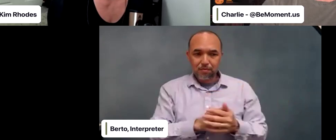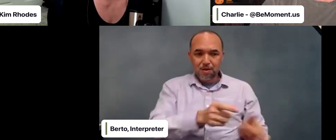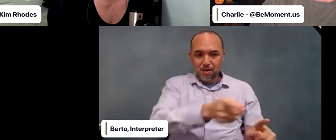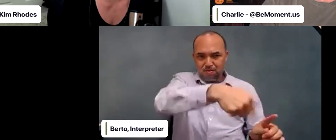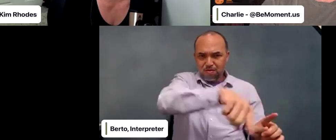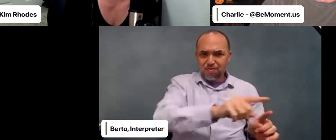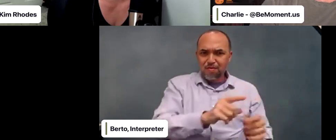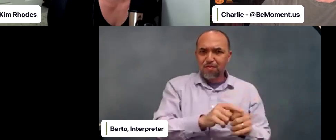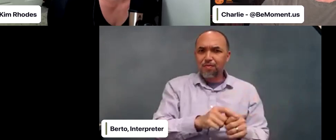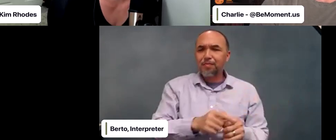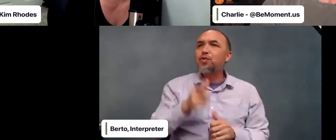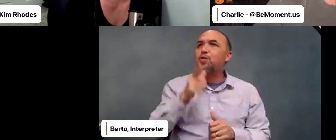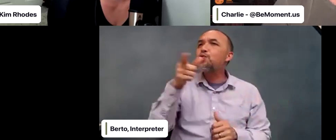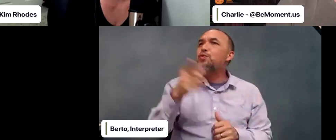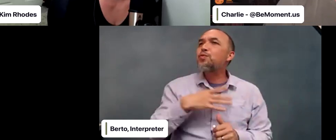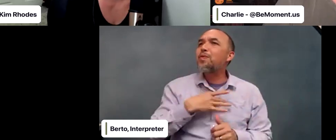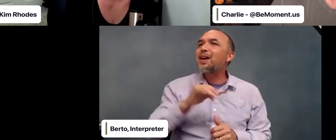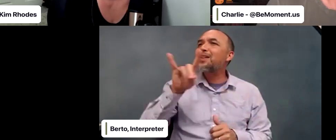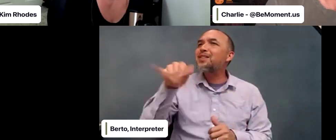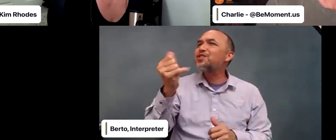DJ liked and who DJ didn't like.